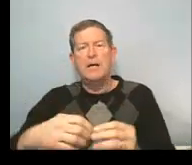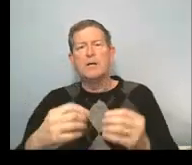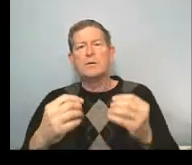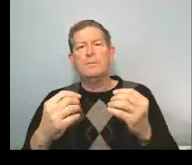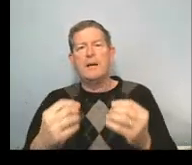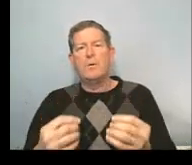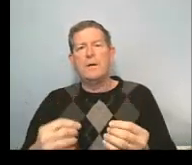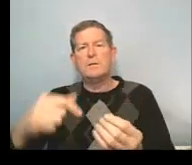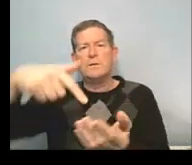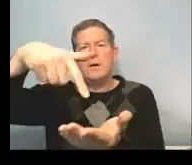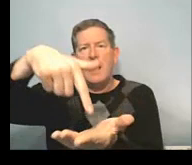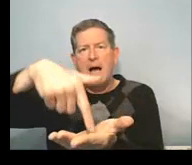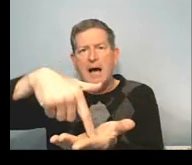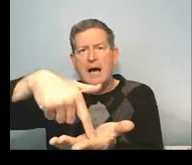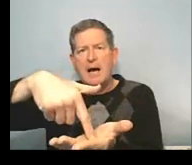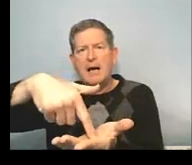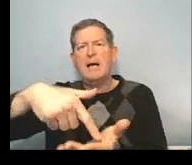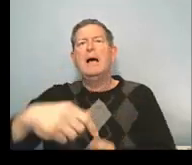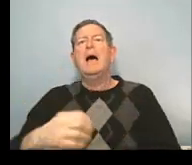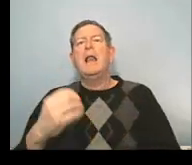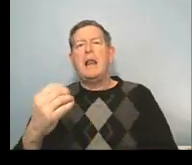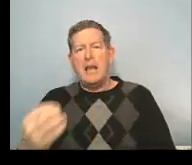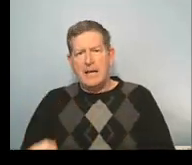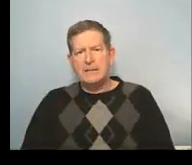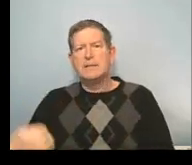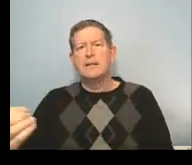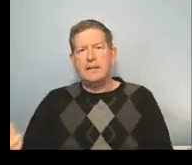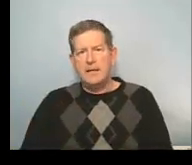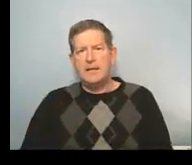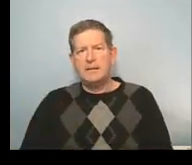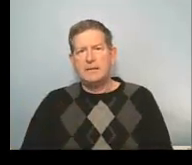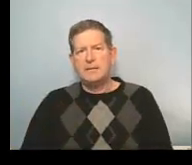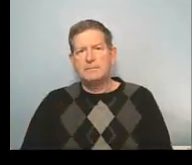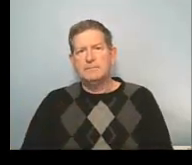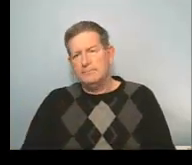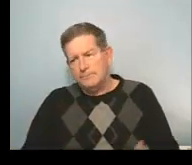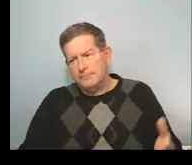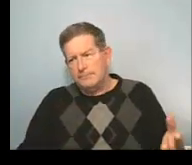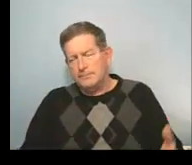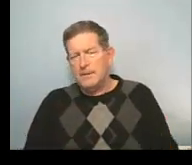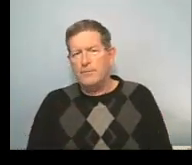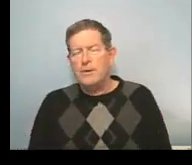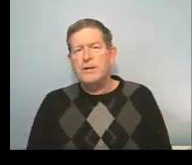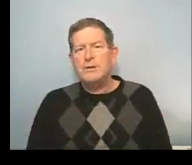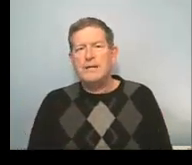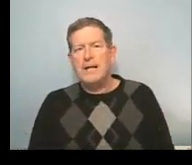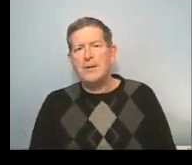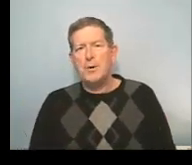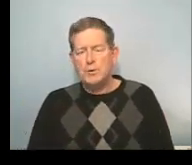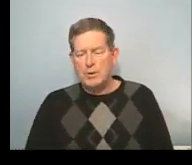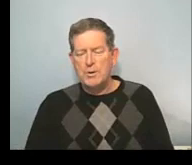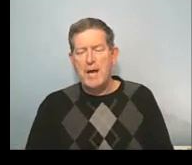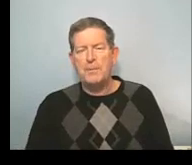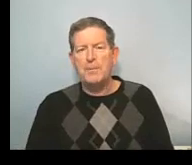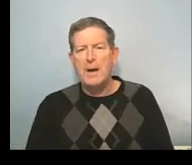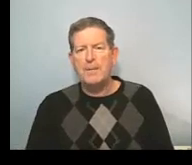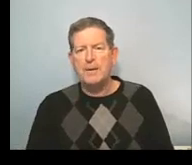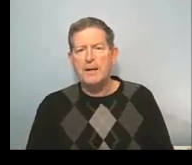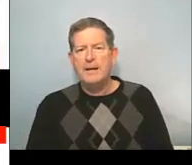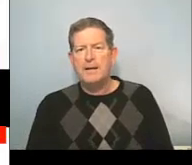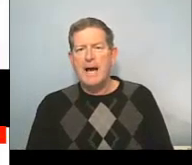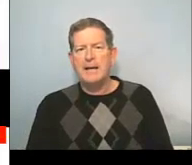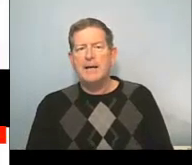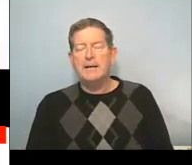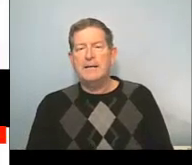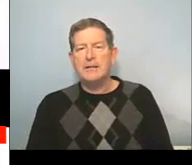o'clock at night. So me acuesto a las 10. If you need to say de la noche, you can, but